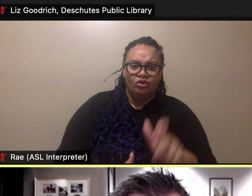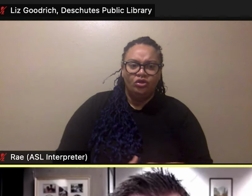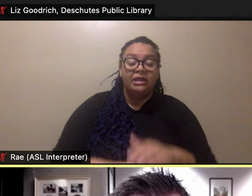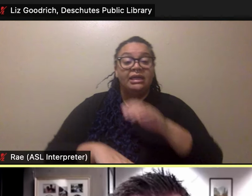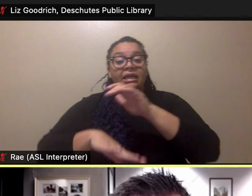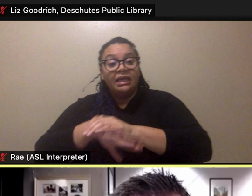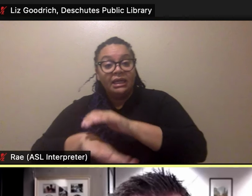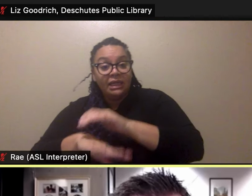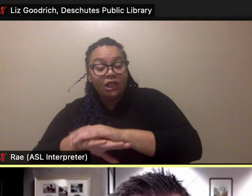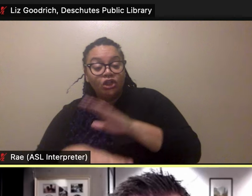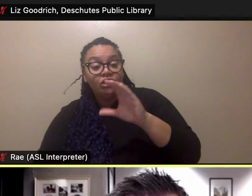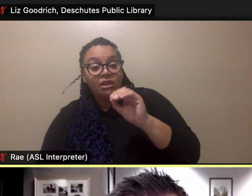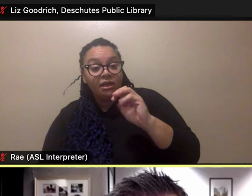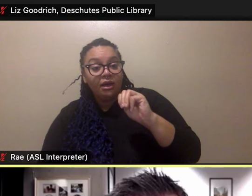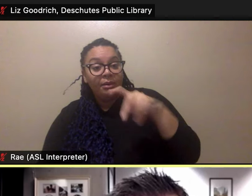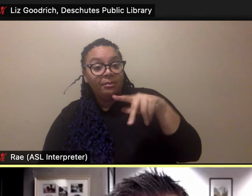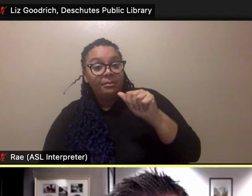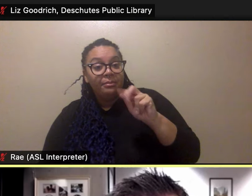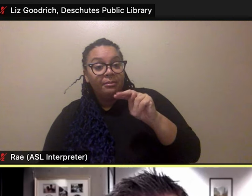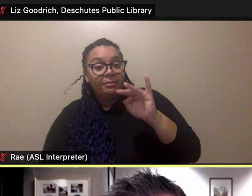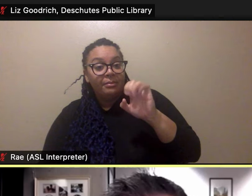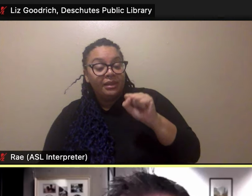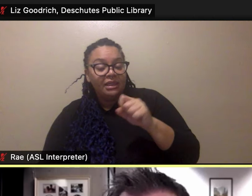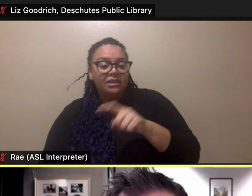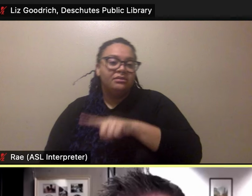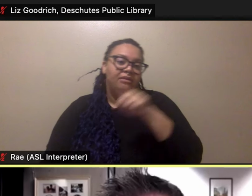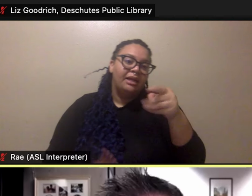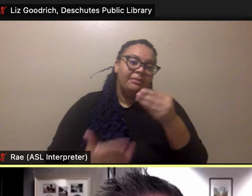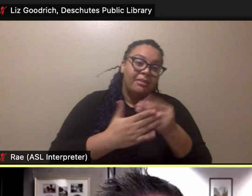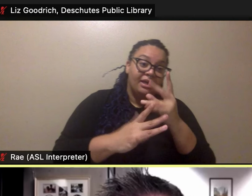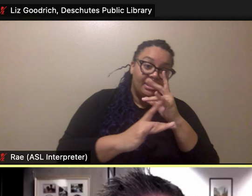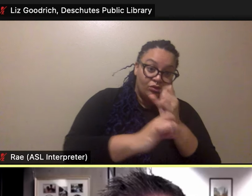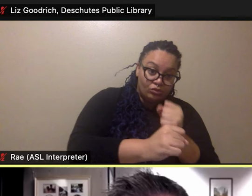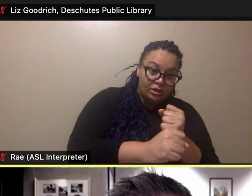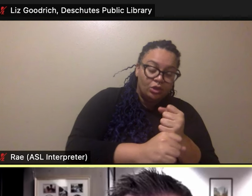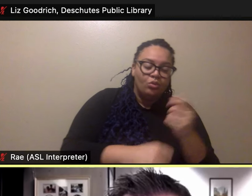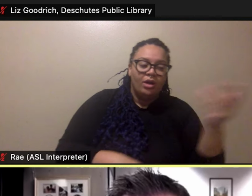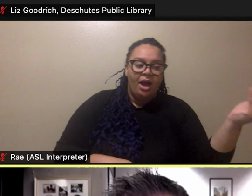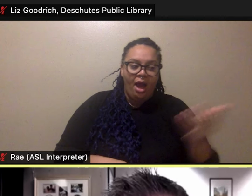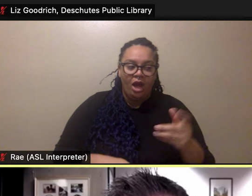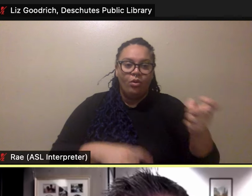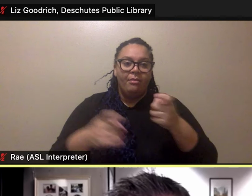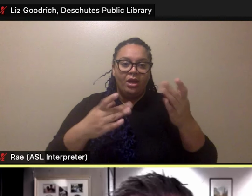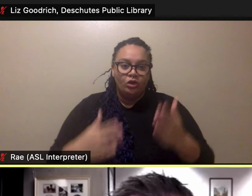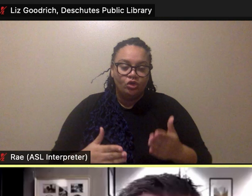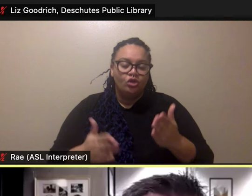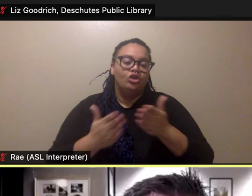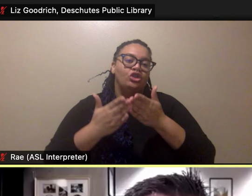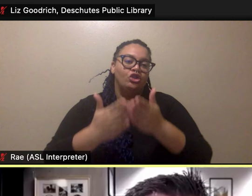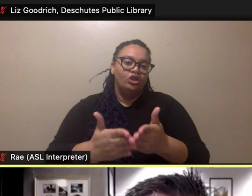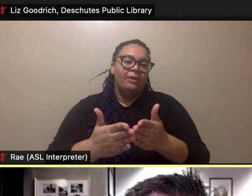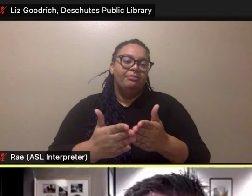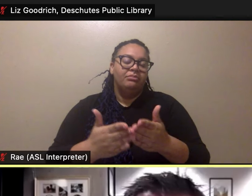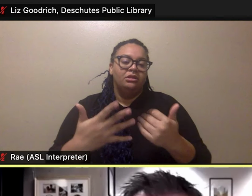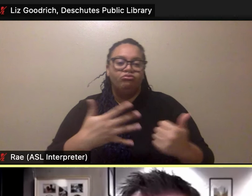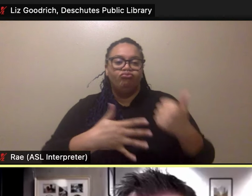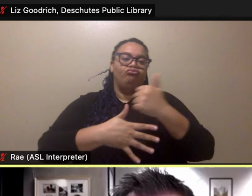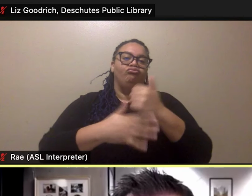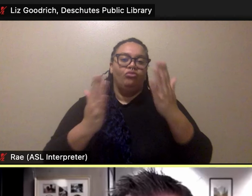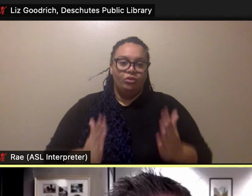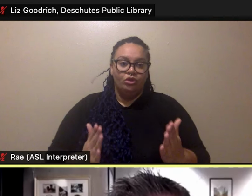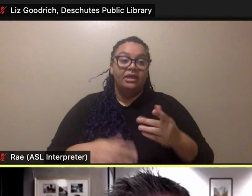English companies and moneyed interests would hire a manager, a ship's captain, and he would